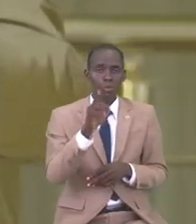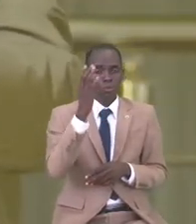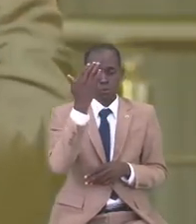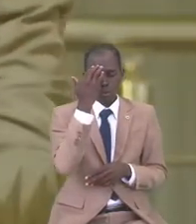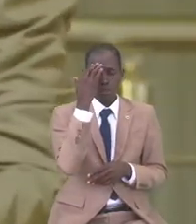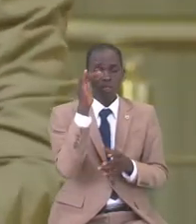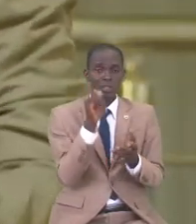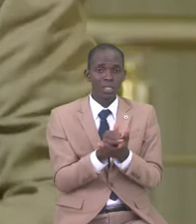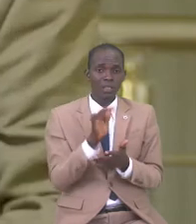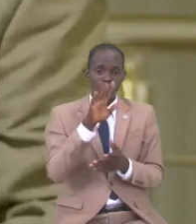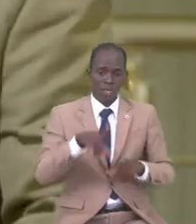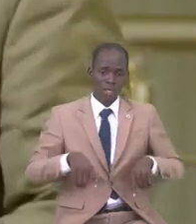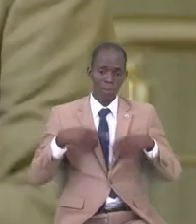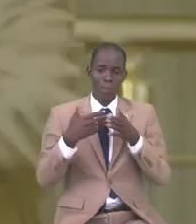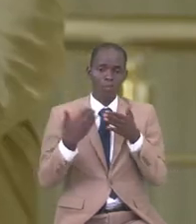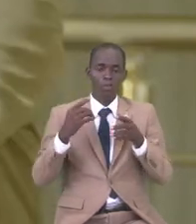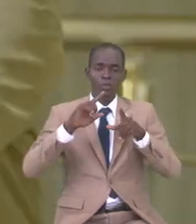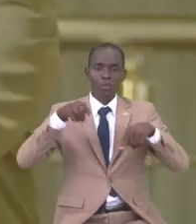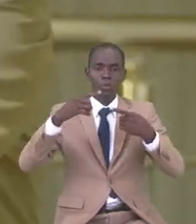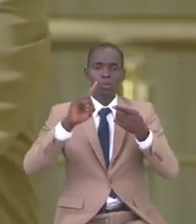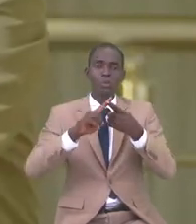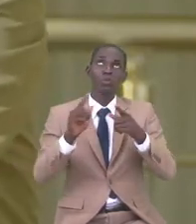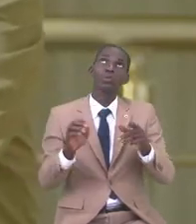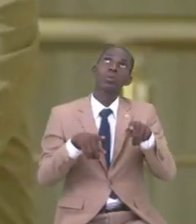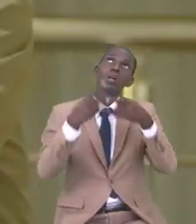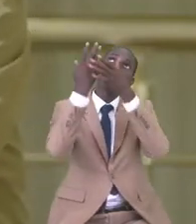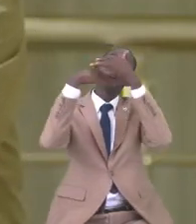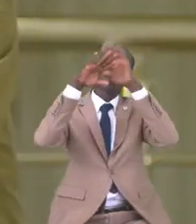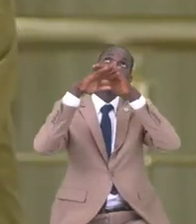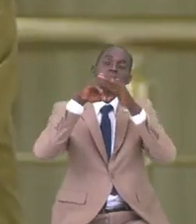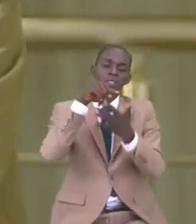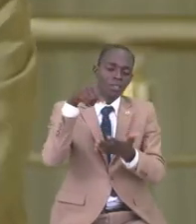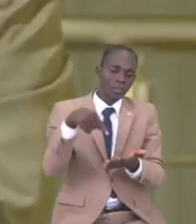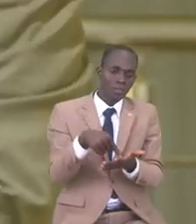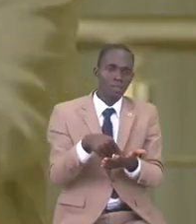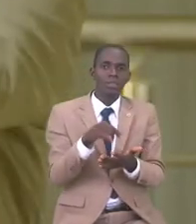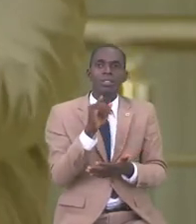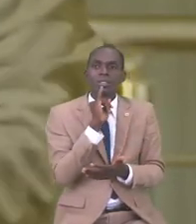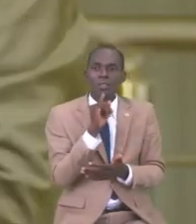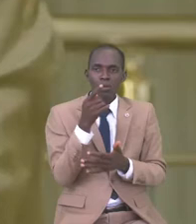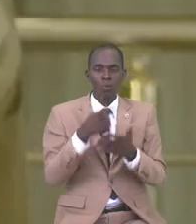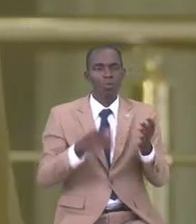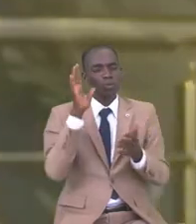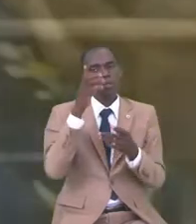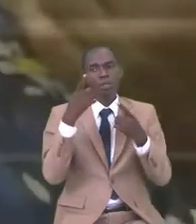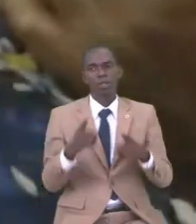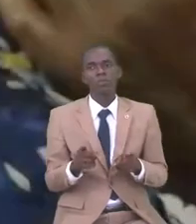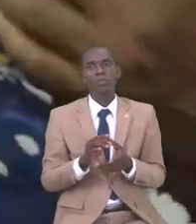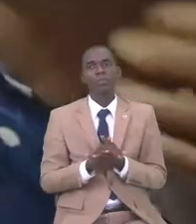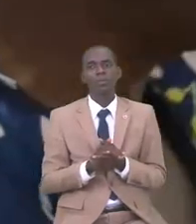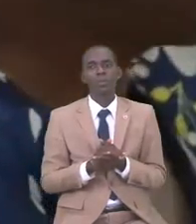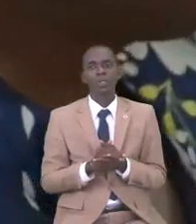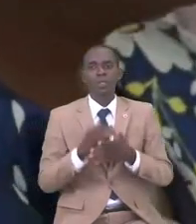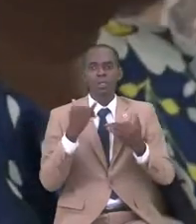life, before you go to meet the Lord, this is what will happen. I come